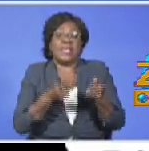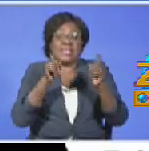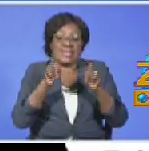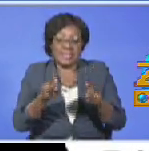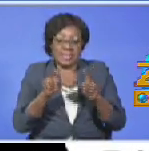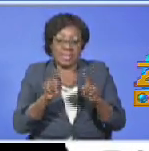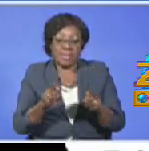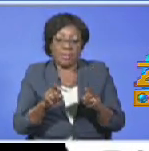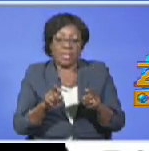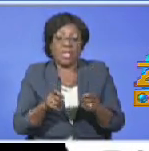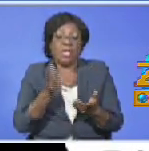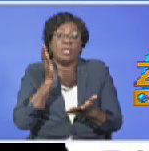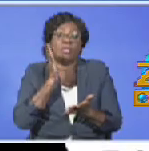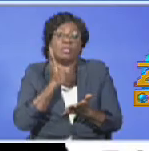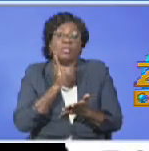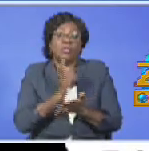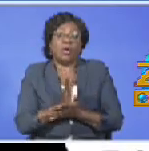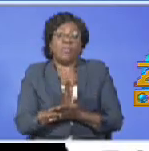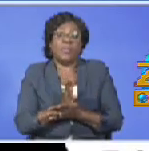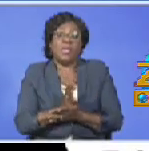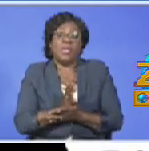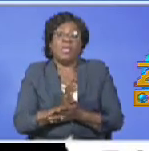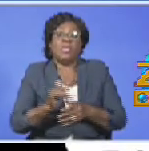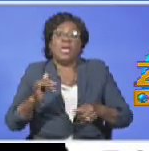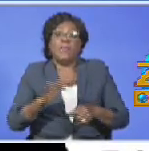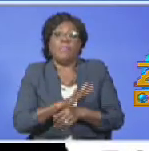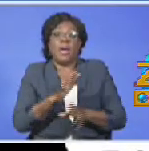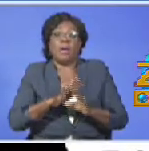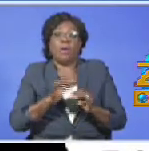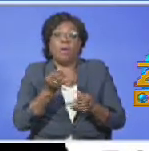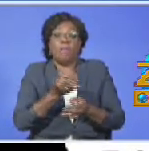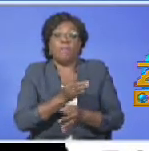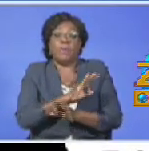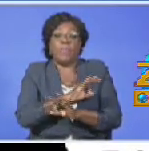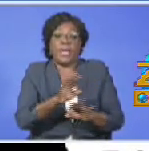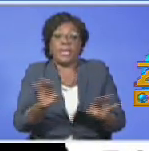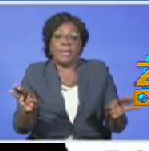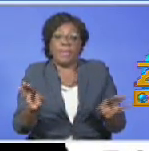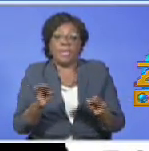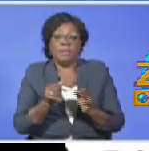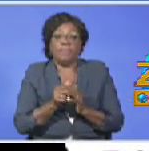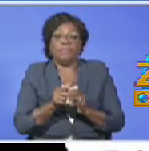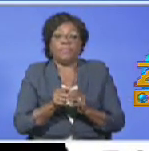to mitigate the shock of the ongoing pandemic on the lives and livelihoods of Bahamians.